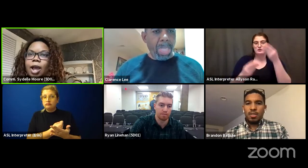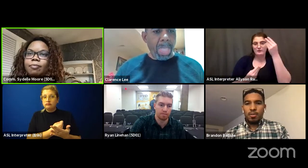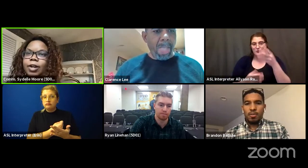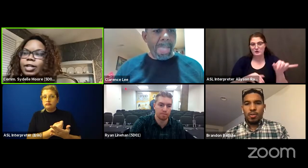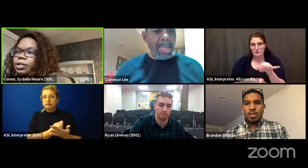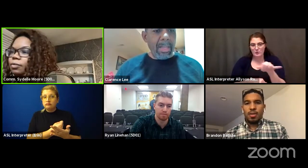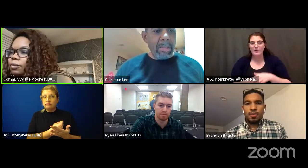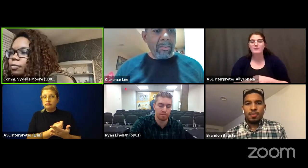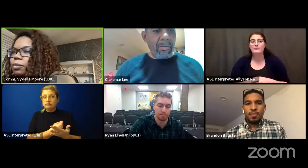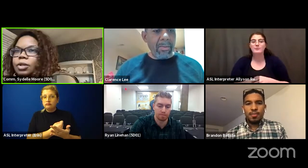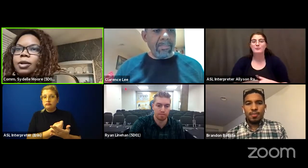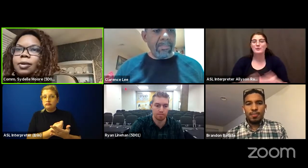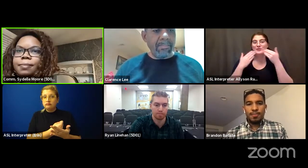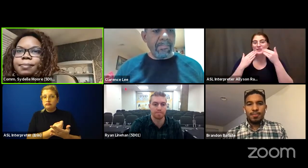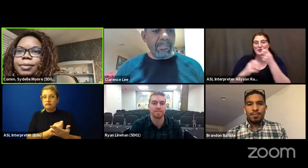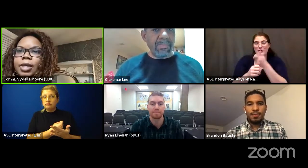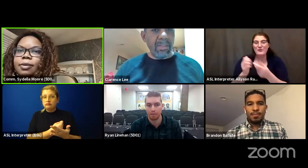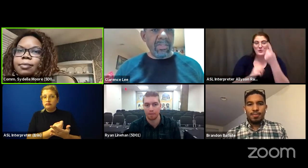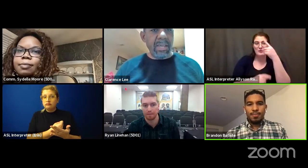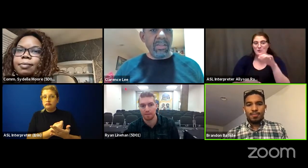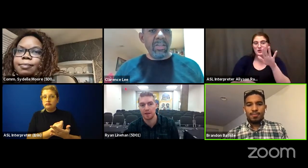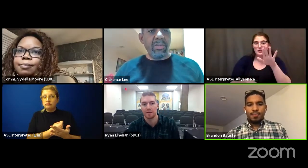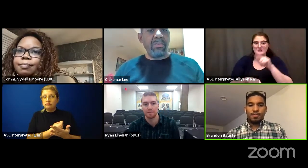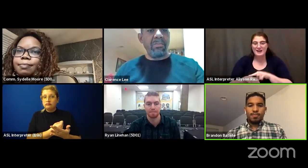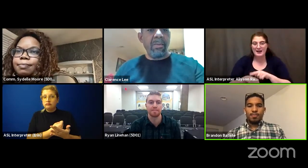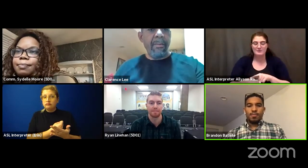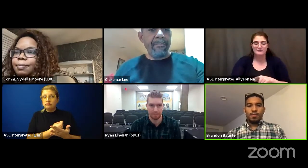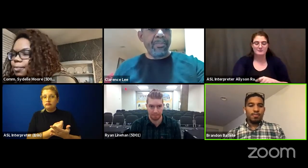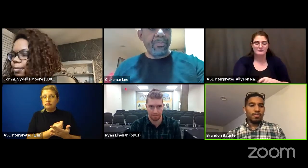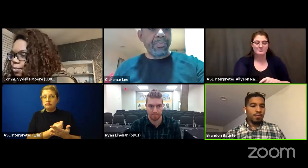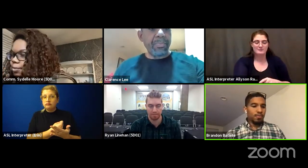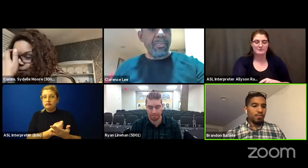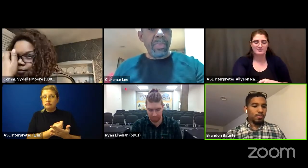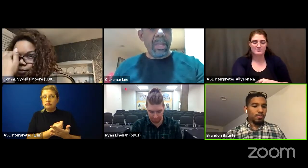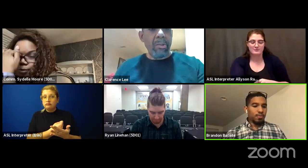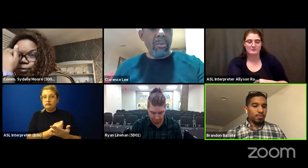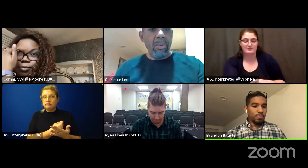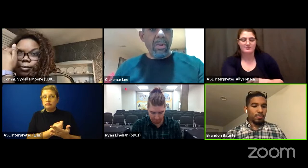Okay, so Okay, I'm thanks ready. everyone for your time. Yeah. Thank you.